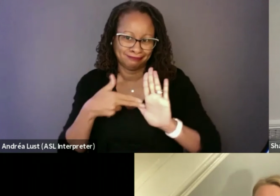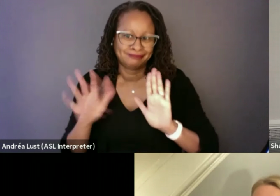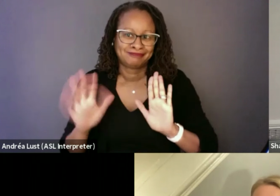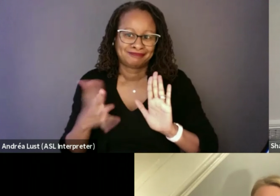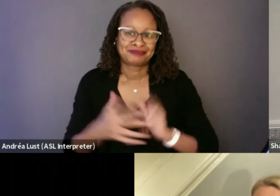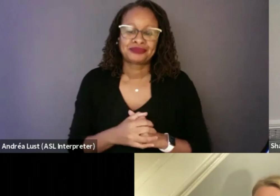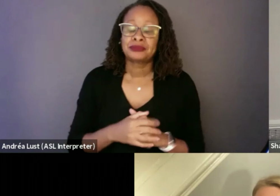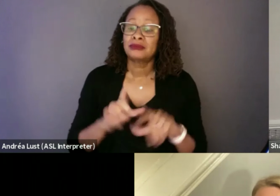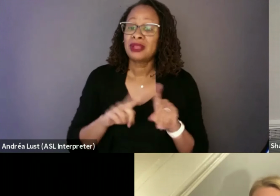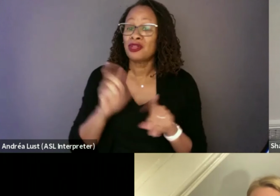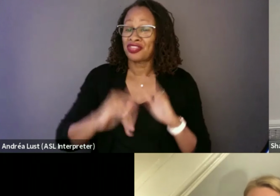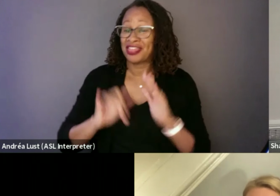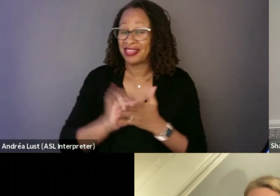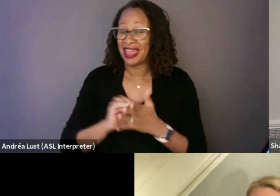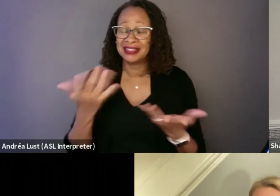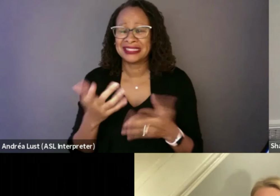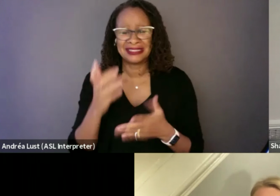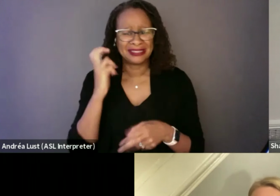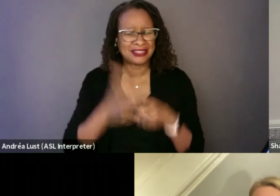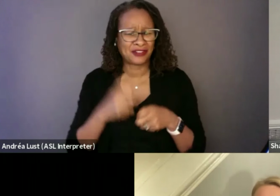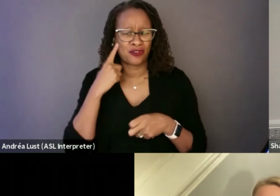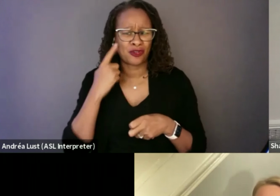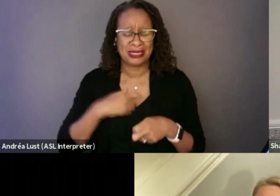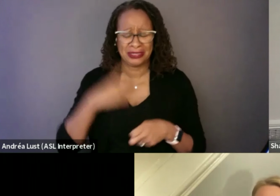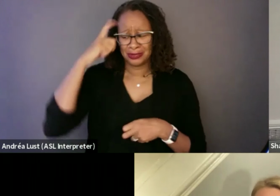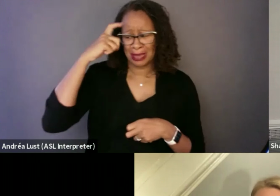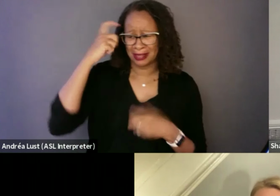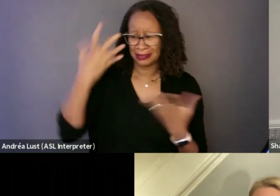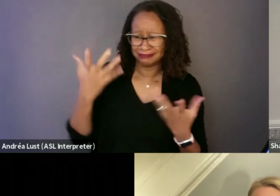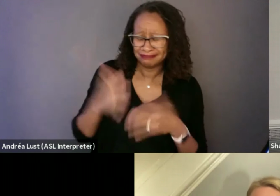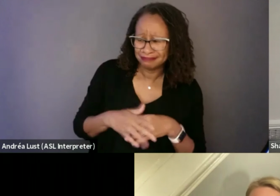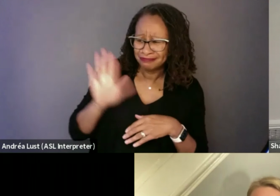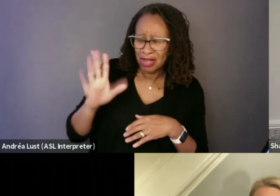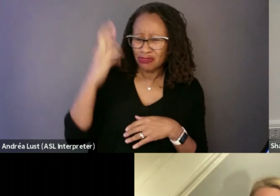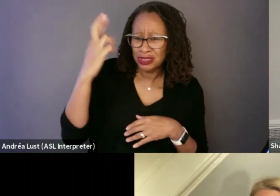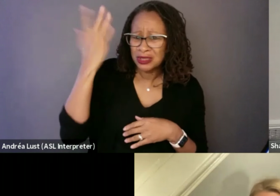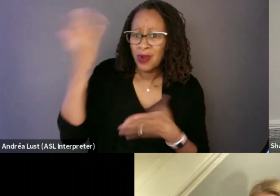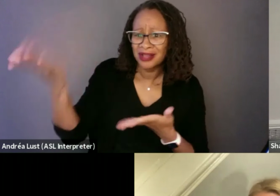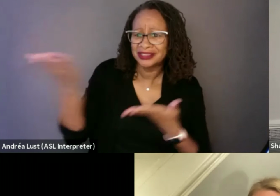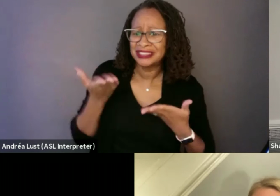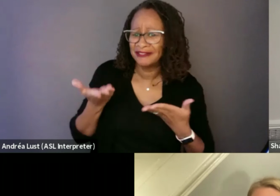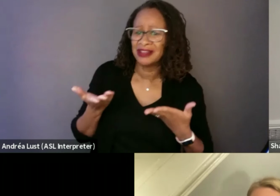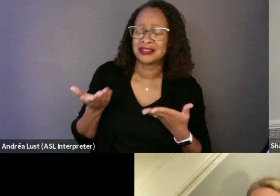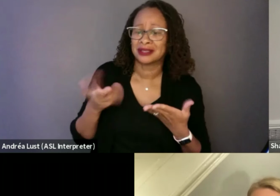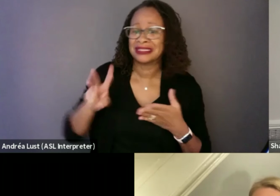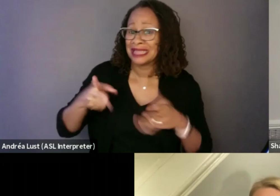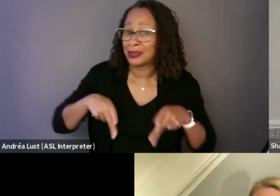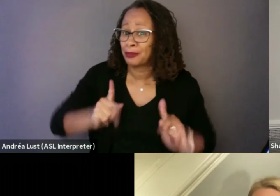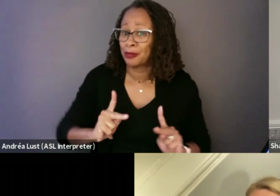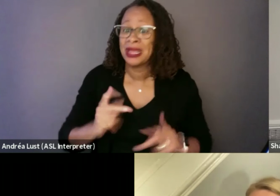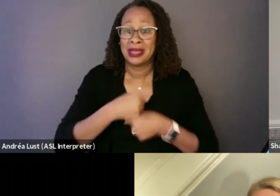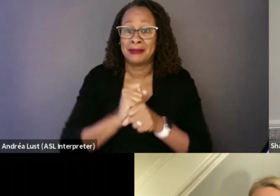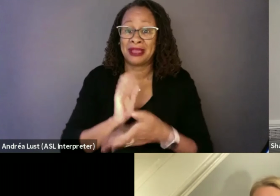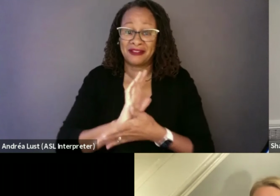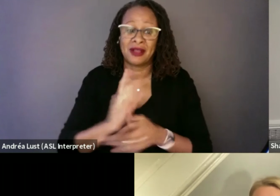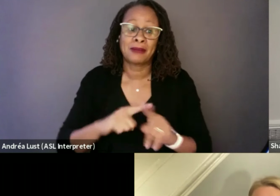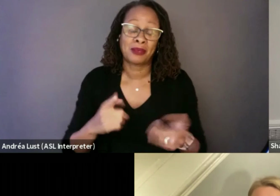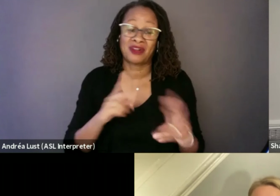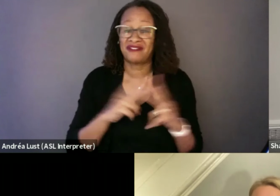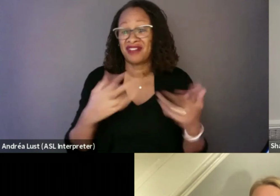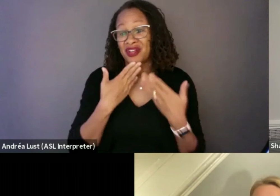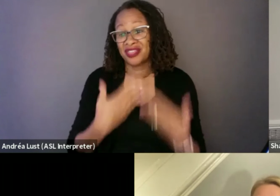it's difficult for me to speculate as to the government's reasoning for having us make the film. But of course, we are very thankful